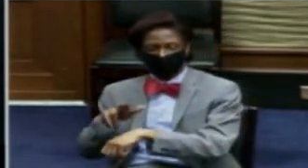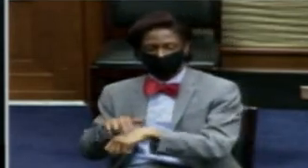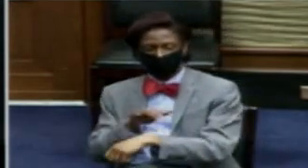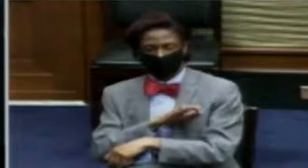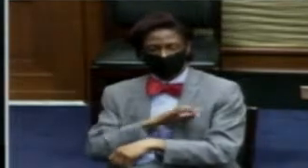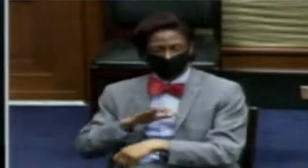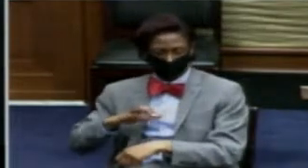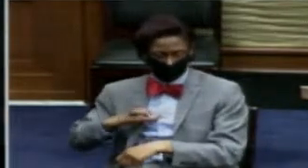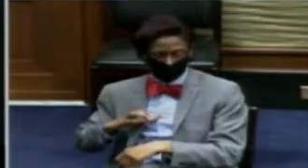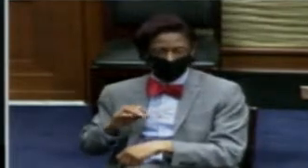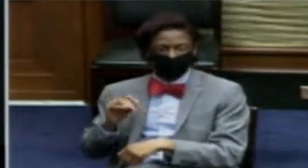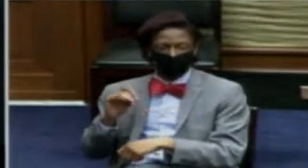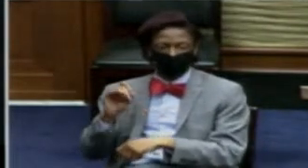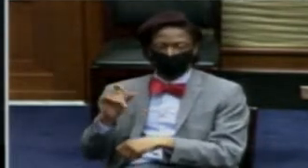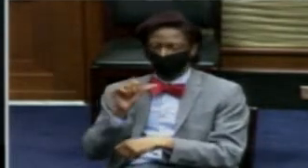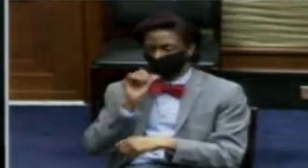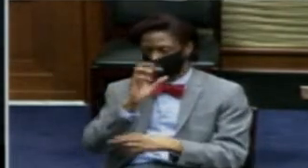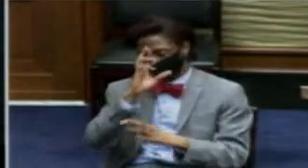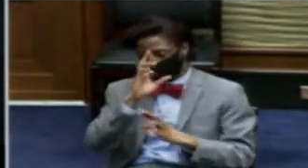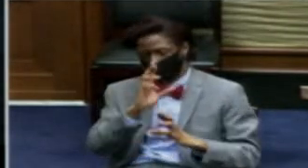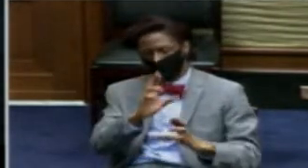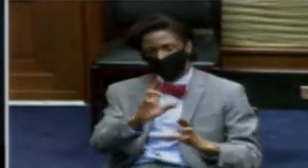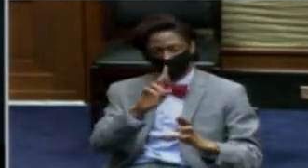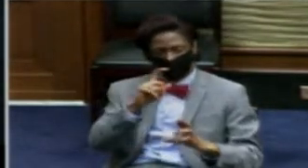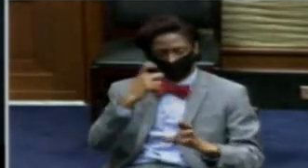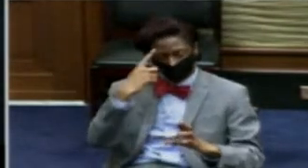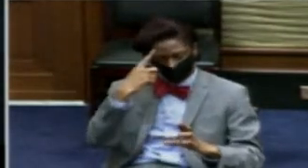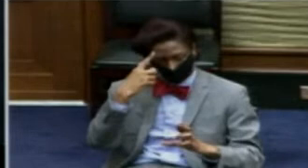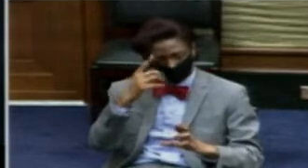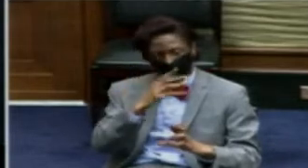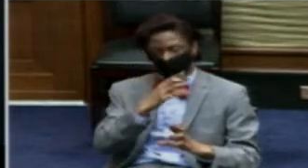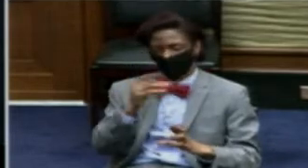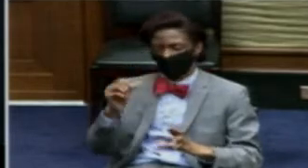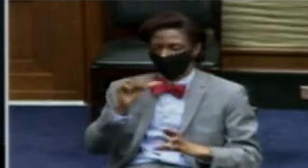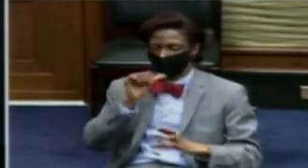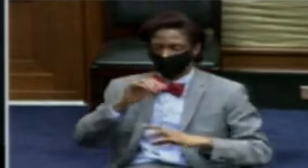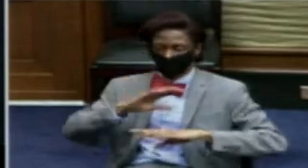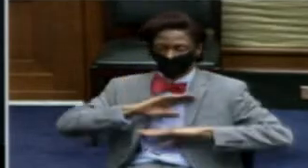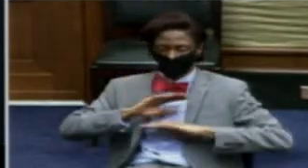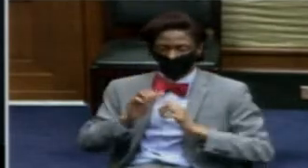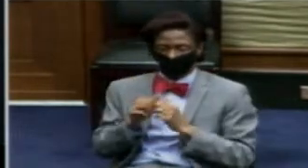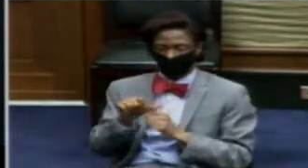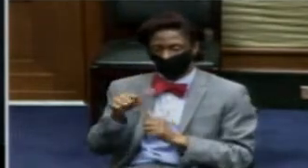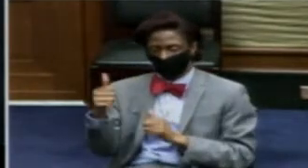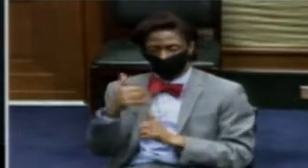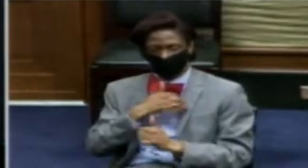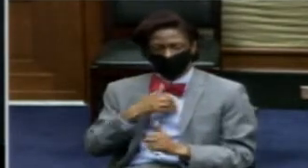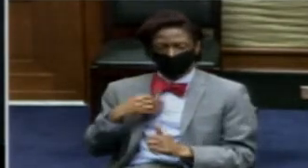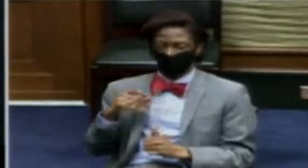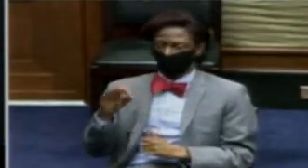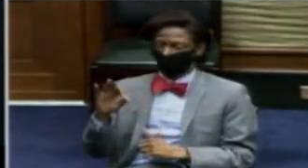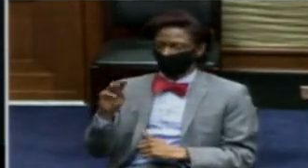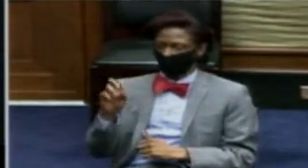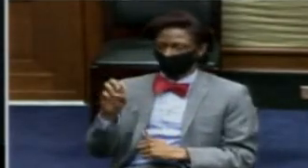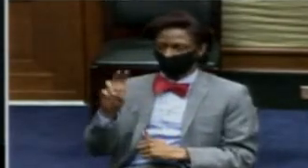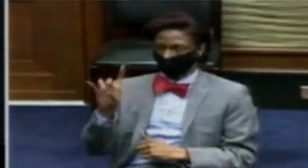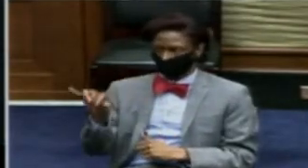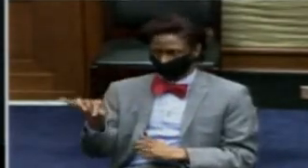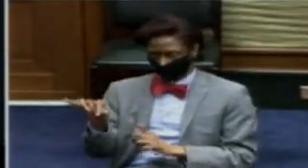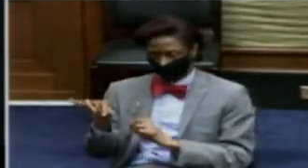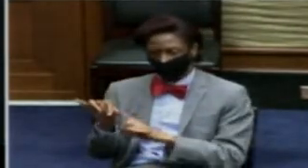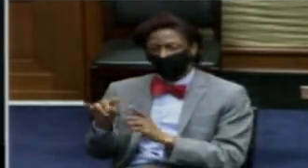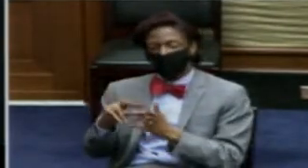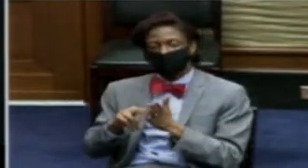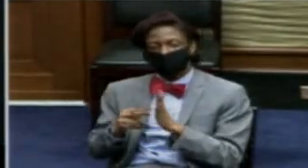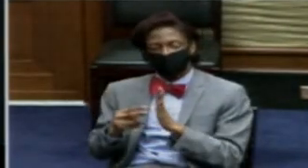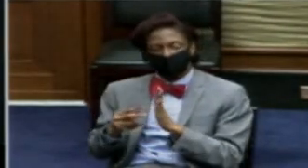influence equally dishonorable to the government and dissatisfactory to the other members of the Confederacy." Madison understood very well that it would be dangerous to subject the